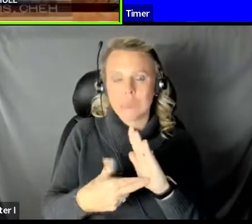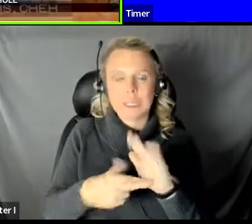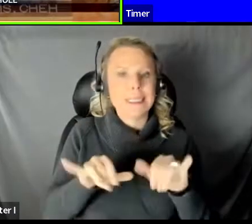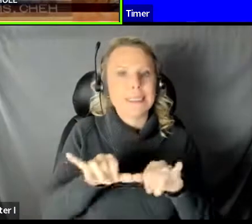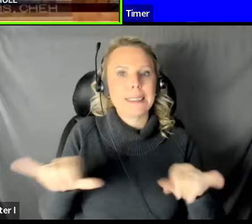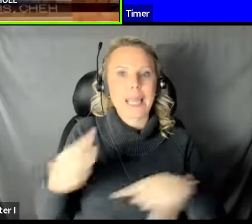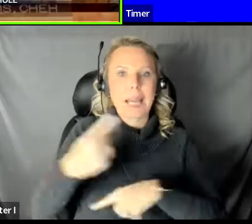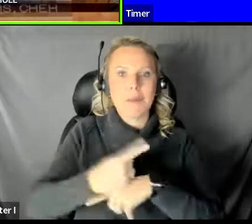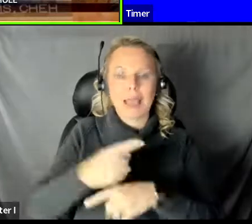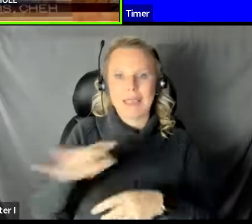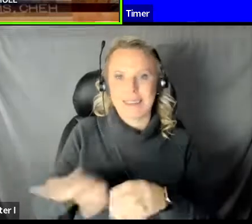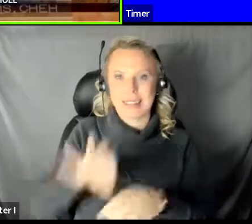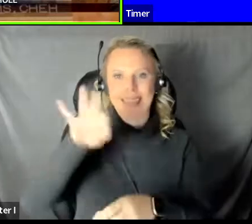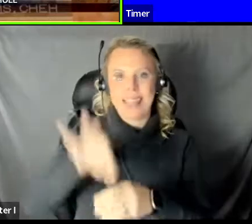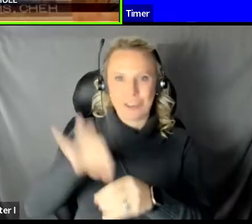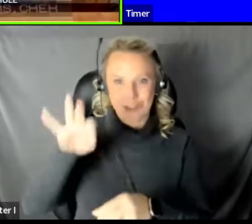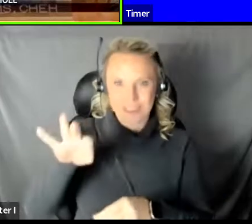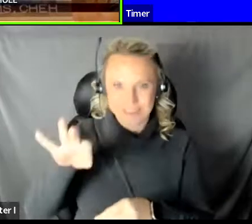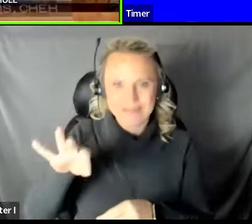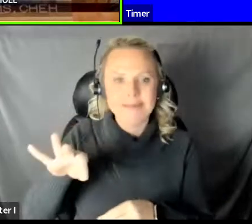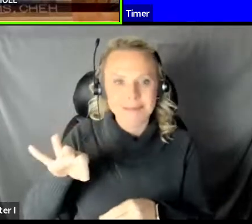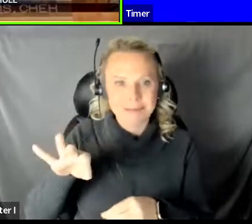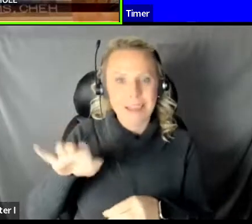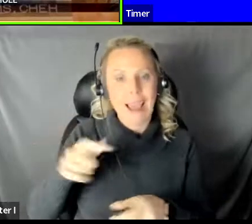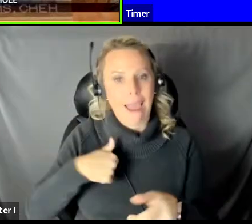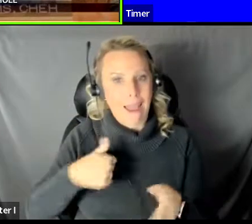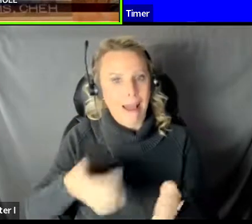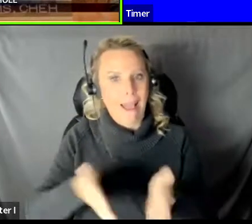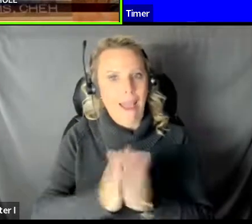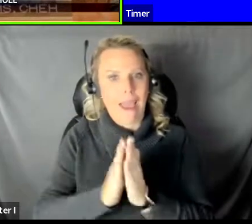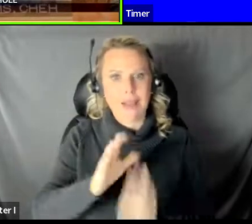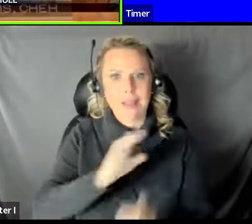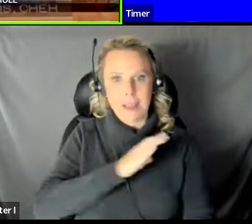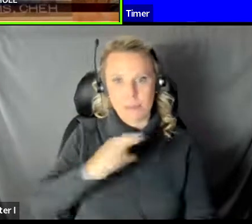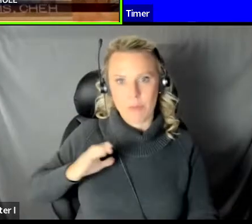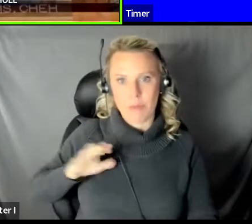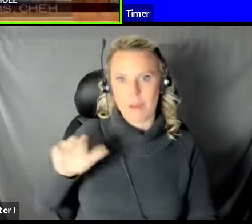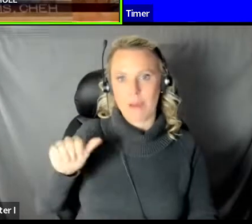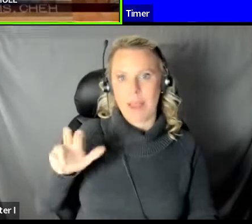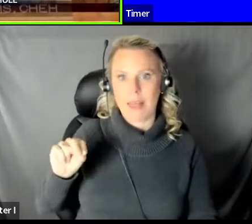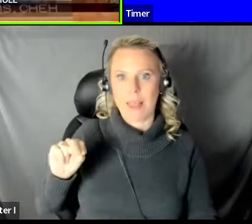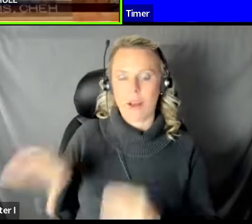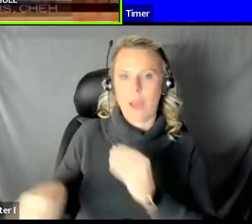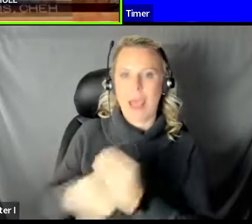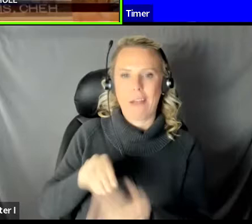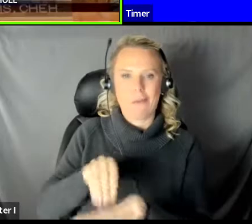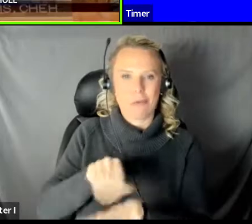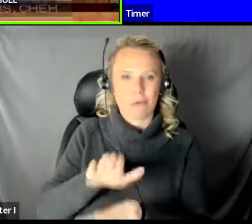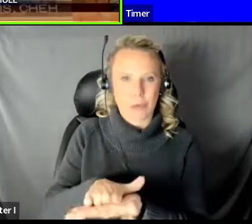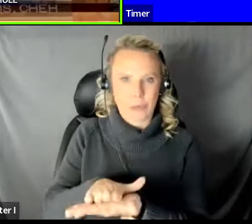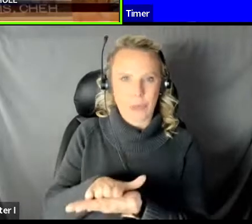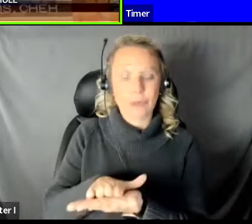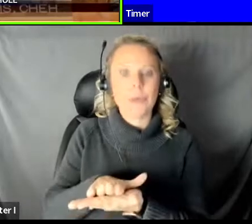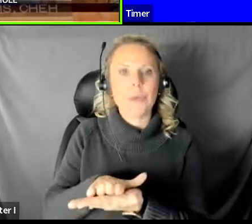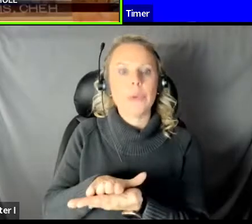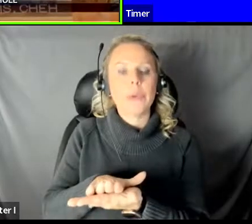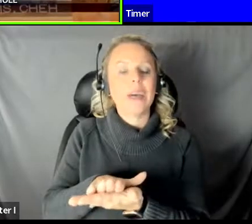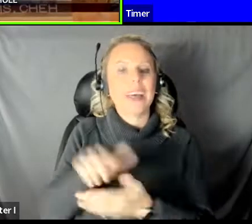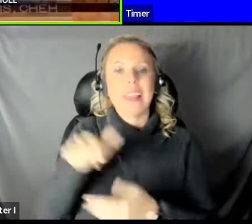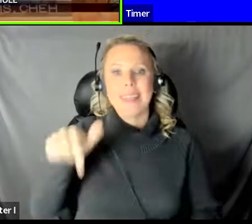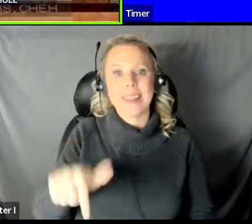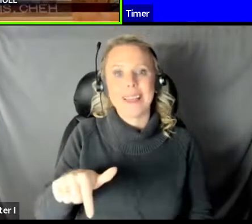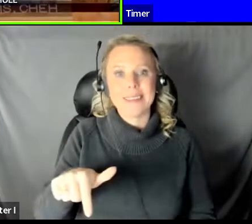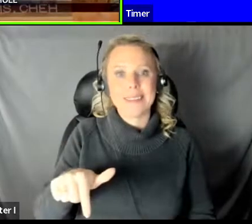day as the election, same day registration. And I had asked Councilmember Allen, so I'll put the question again here for everyone else. This does